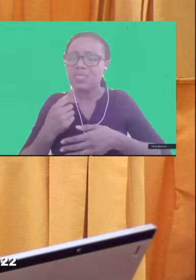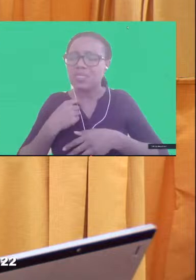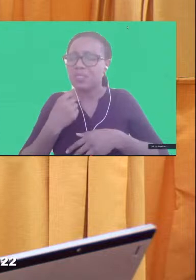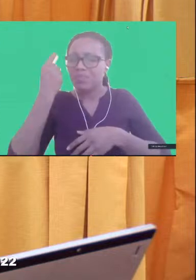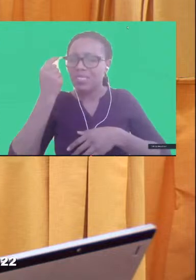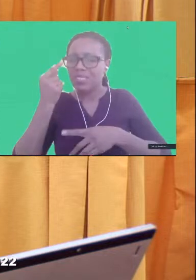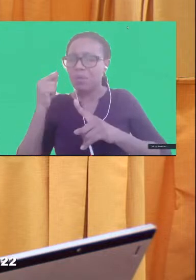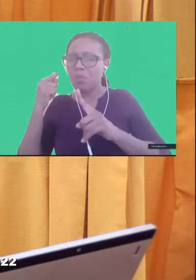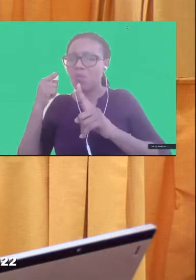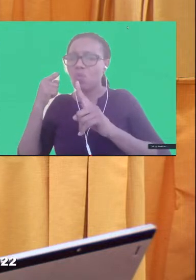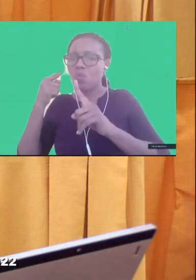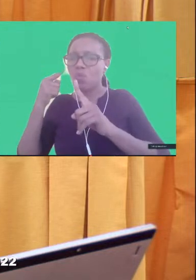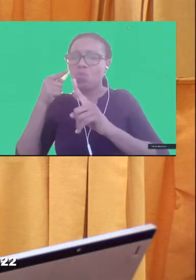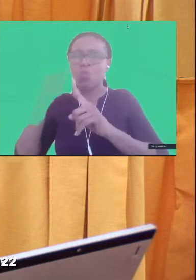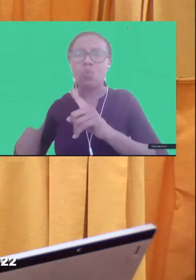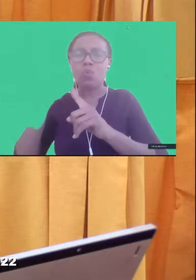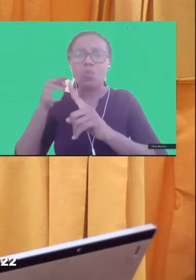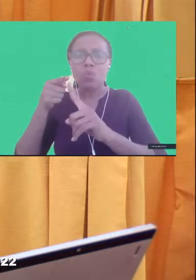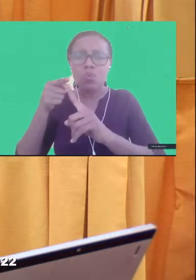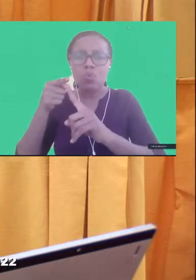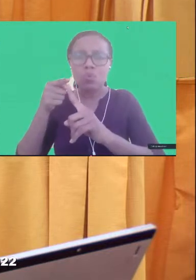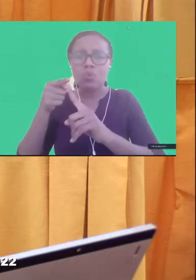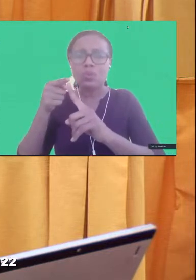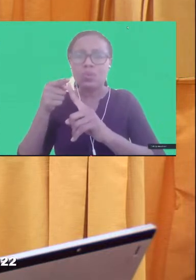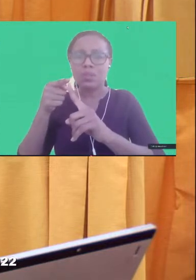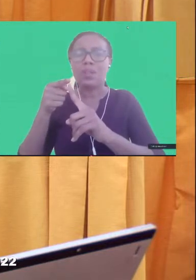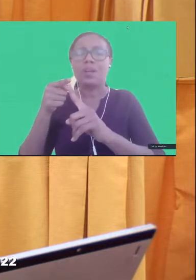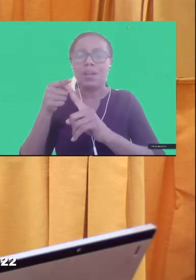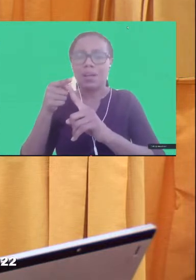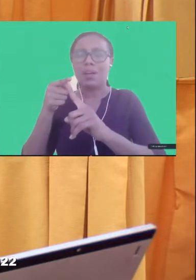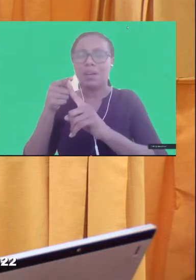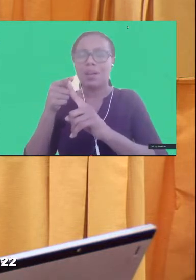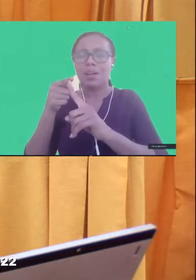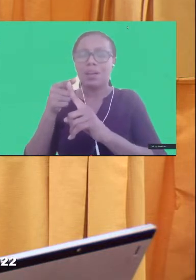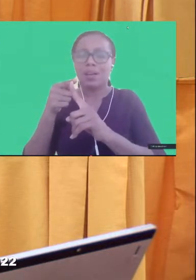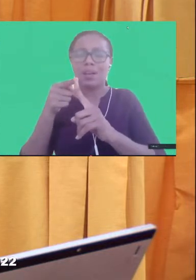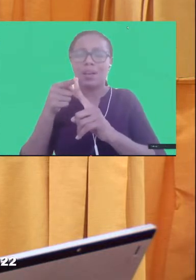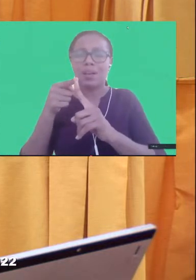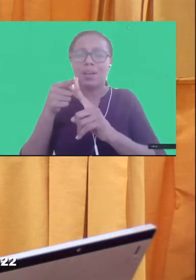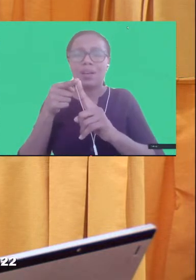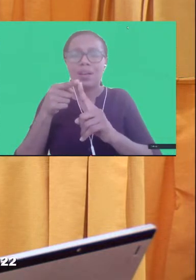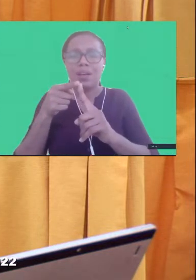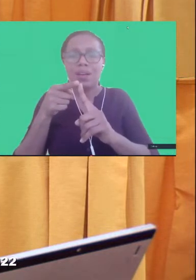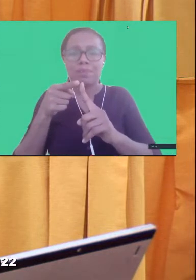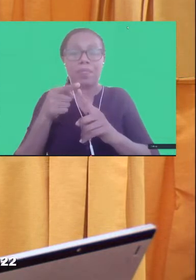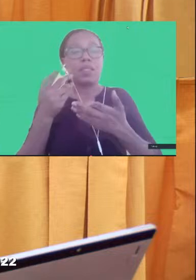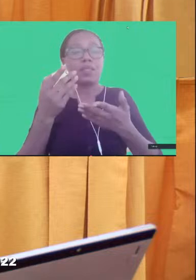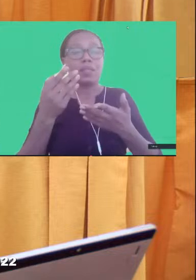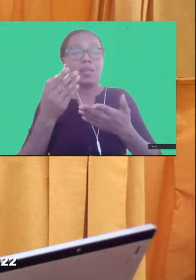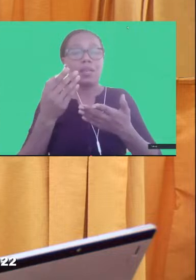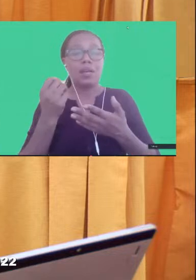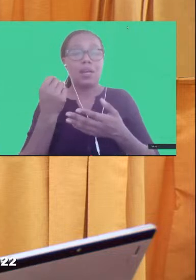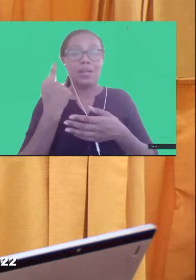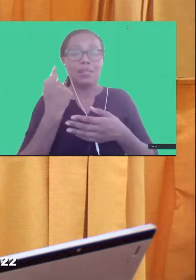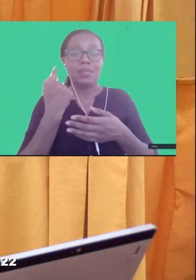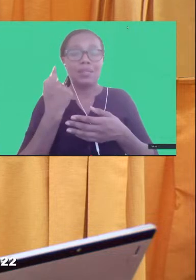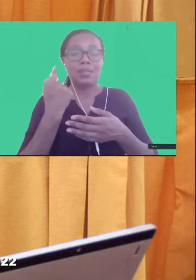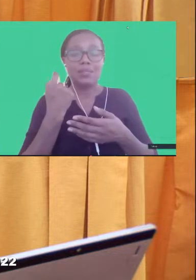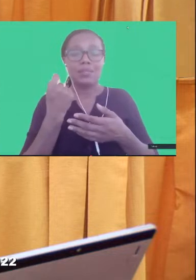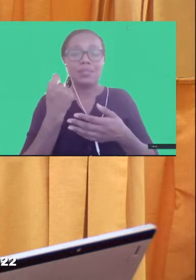100% renewables. Part of that work, we took a look at